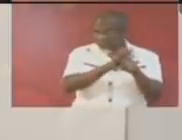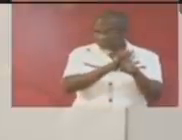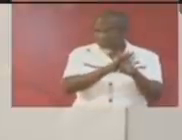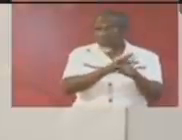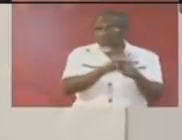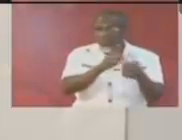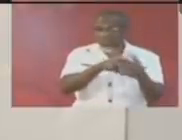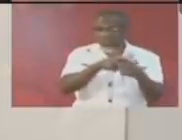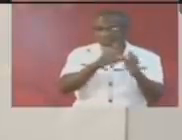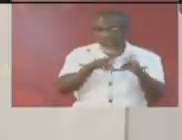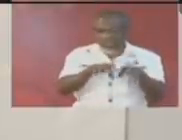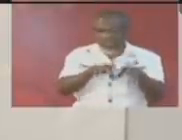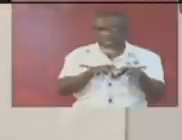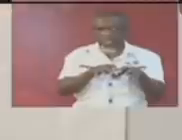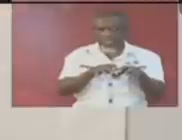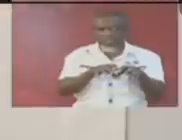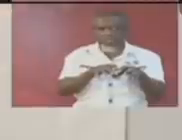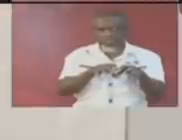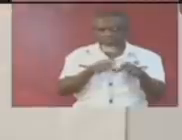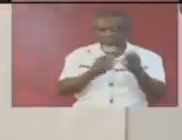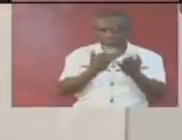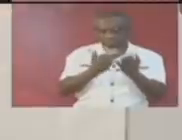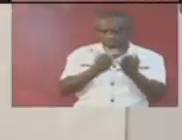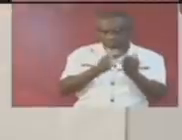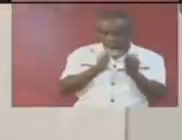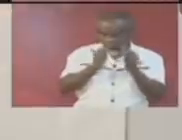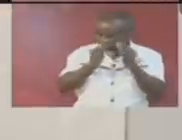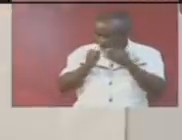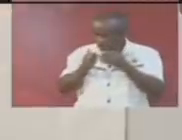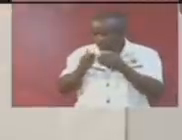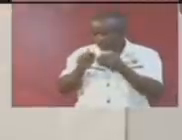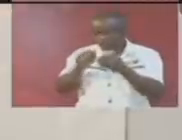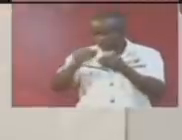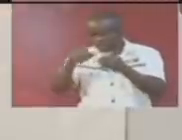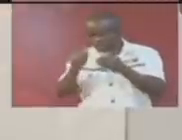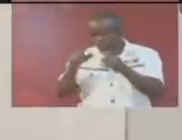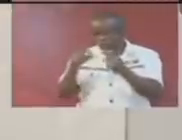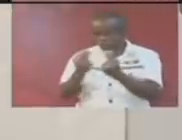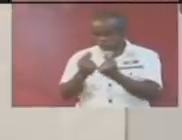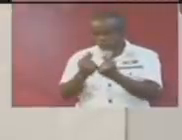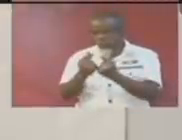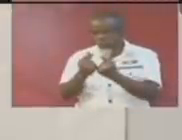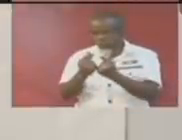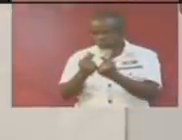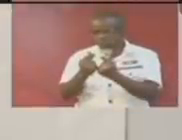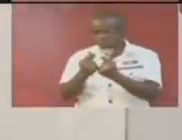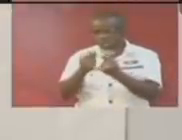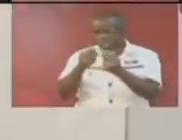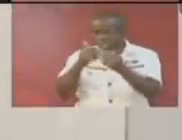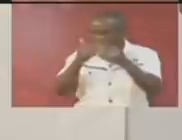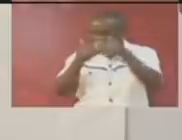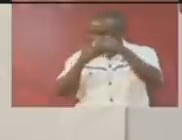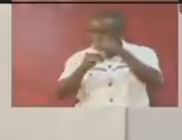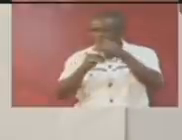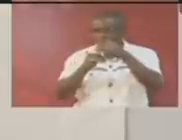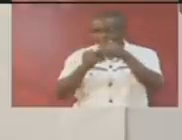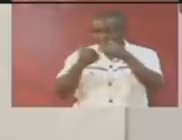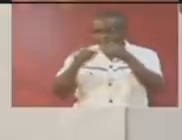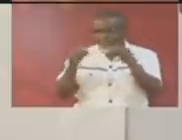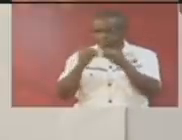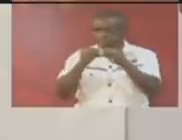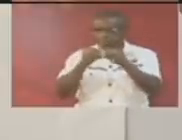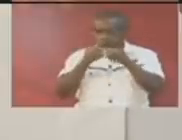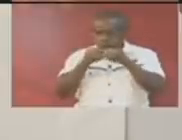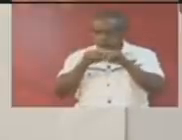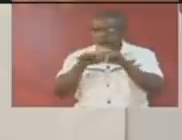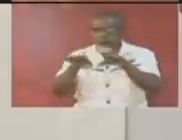proactive steps to blunt any increase, and that's probably the most important message. If, as the weeks go by, we are starting to